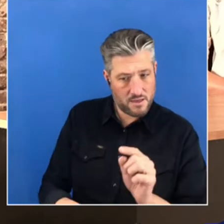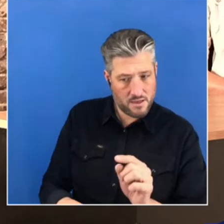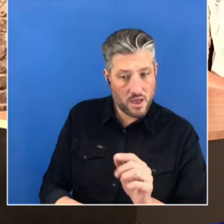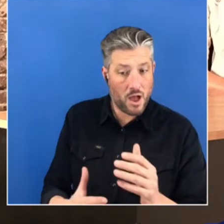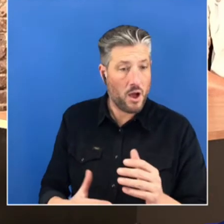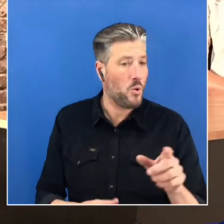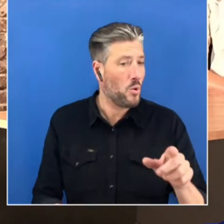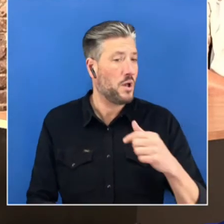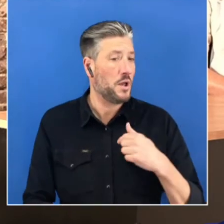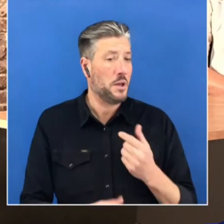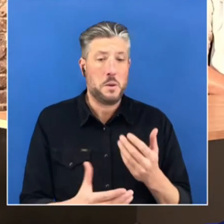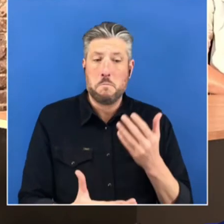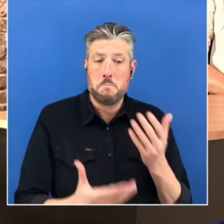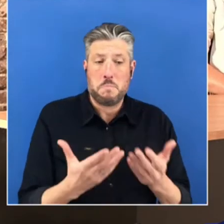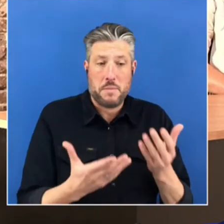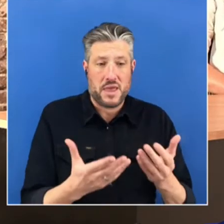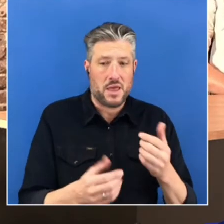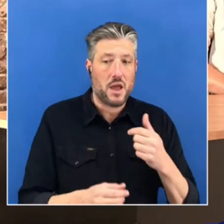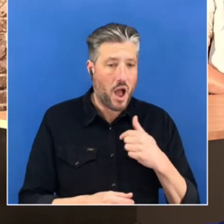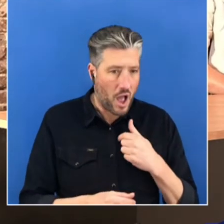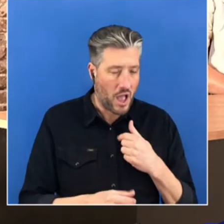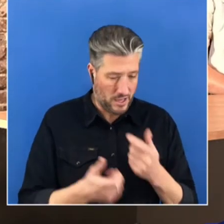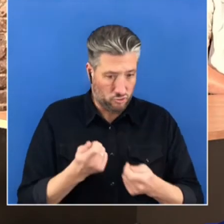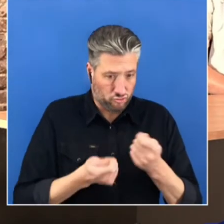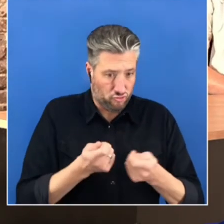assessments, is there anything else I need to do?